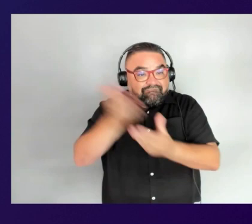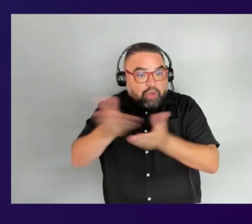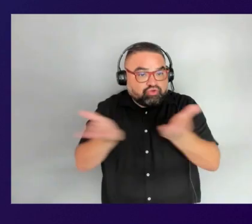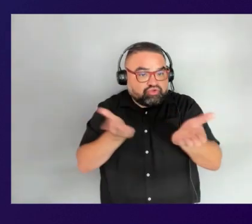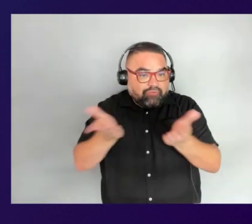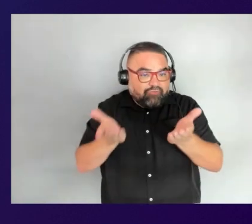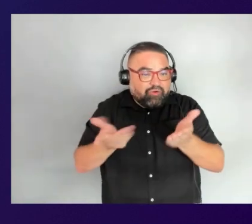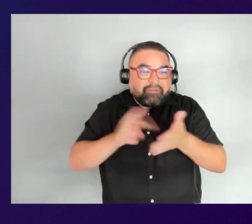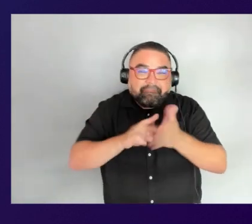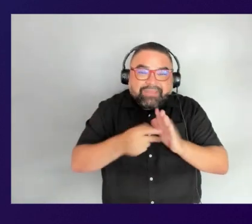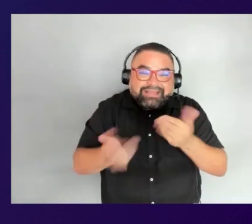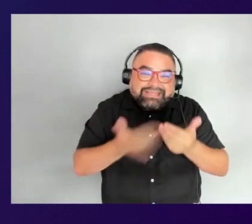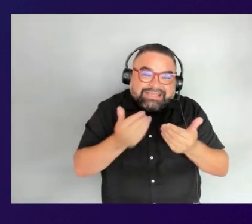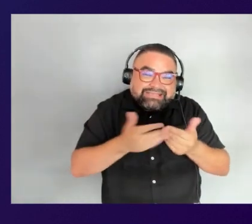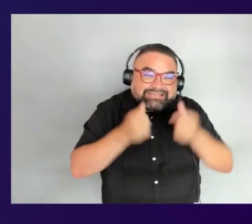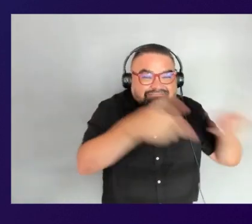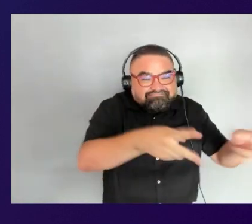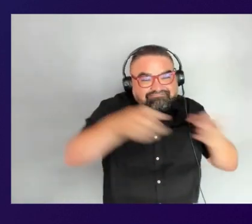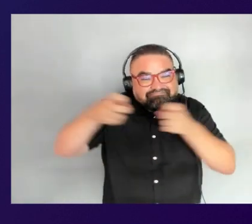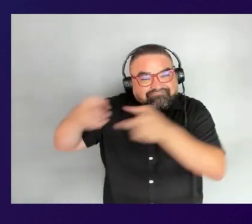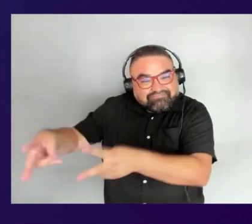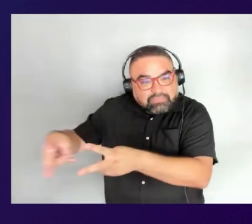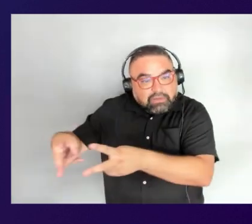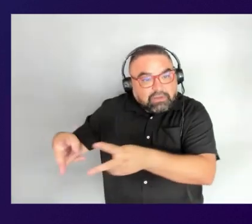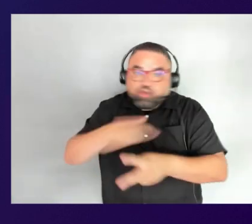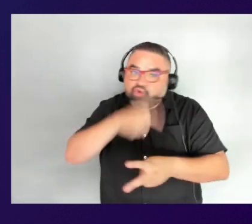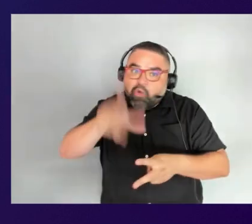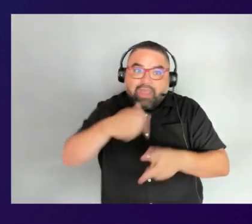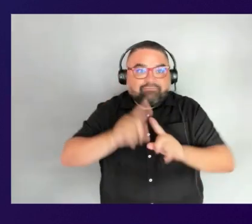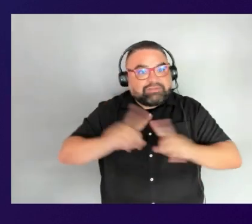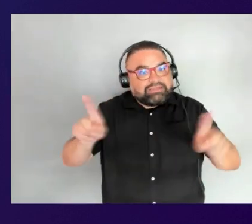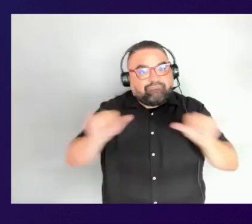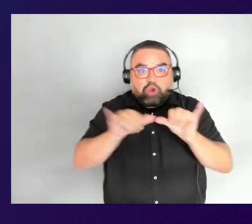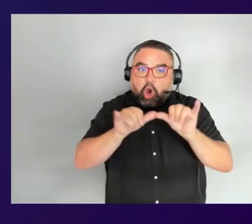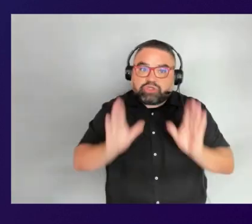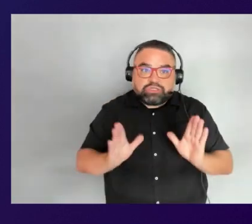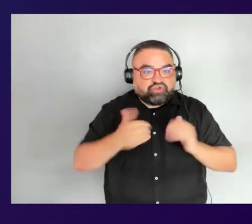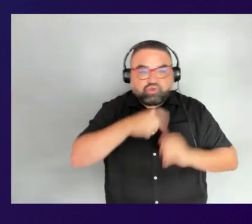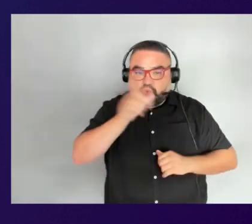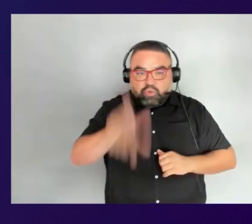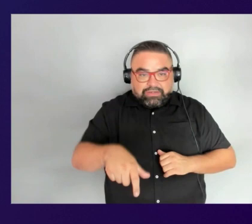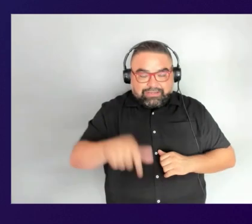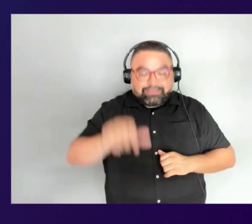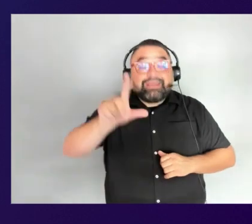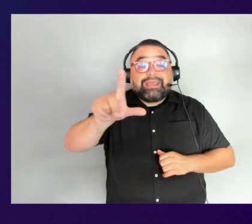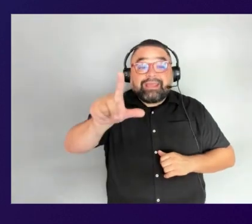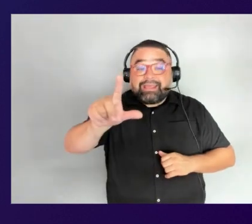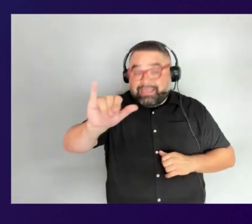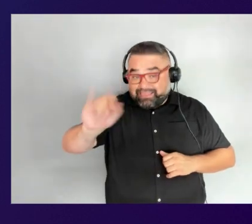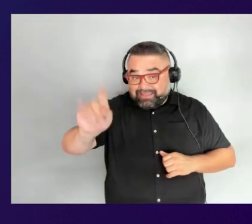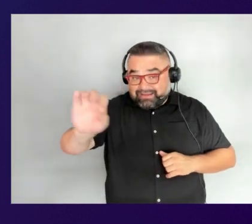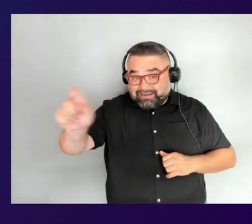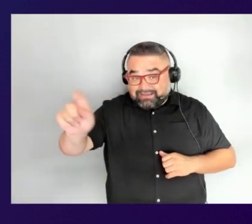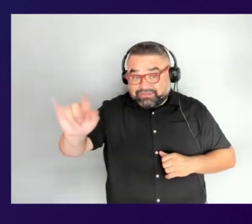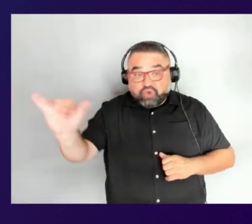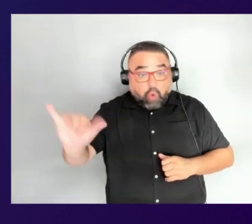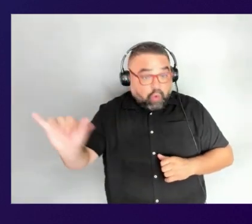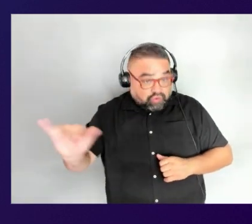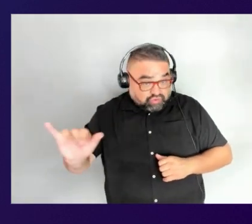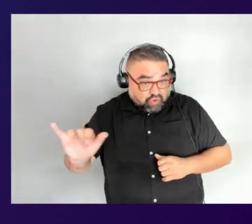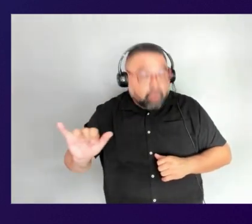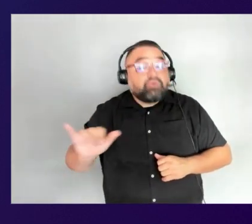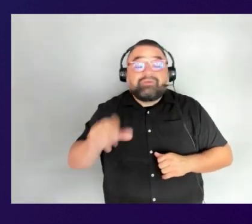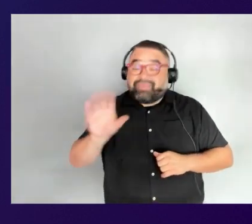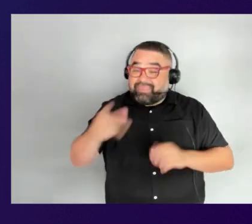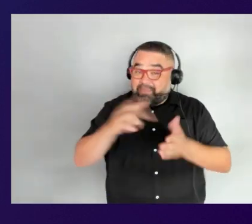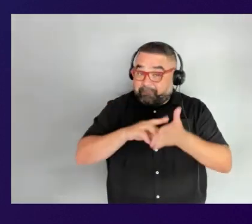to redeploy in a different architecture. We also have self-managed Linux deployments on-prem for file storage, and for that customers are